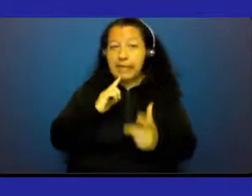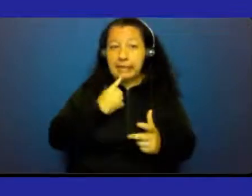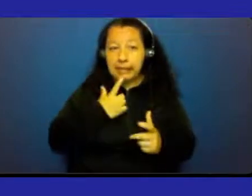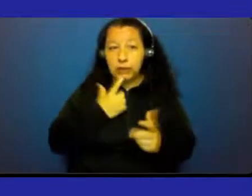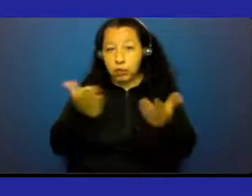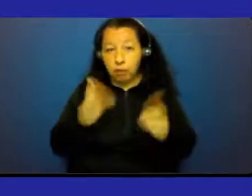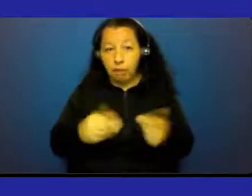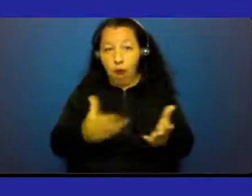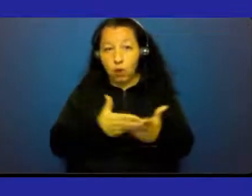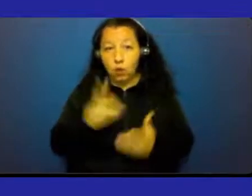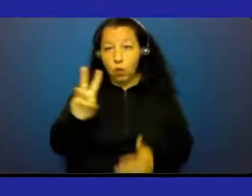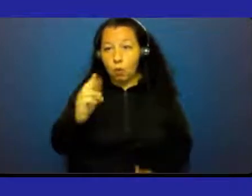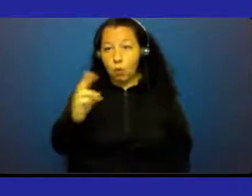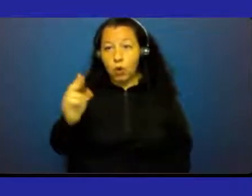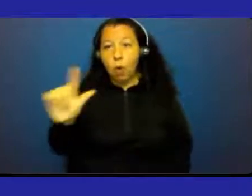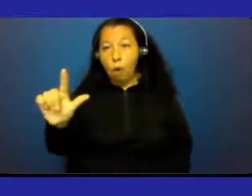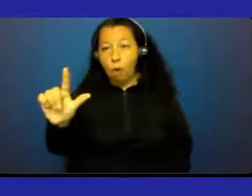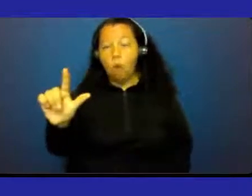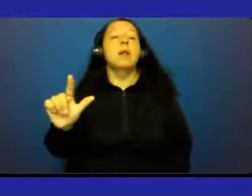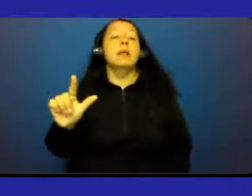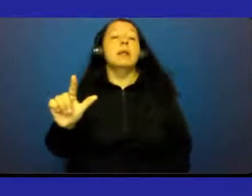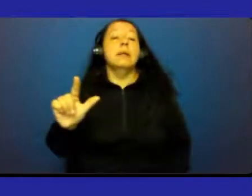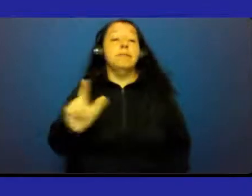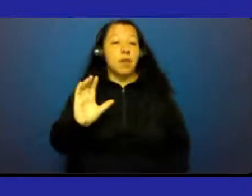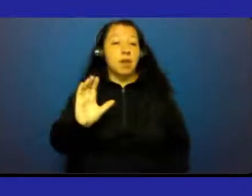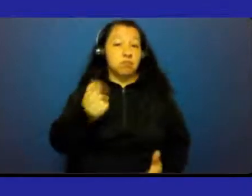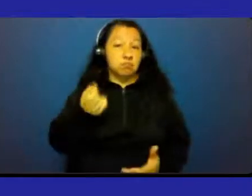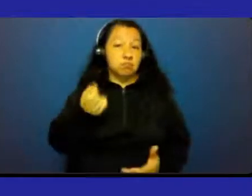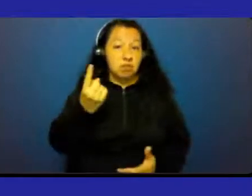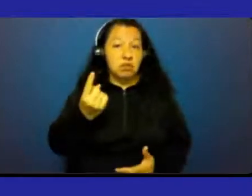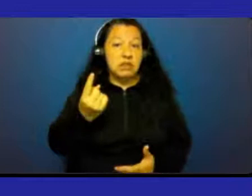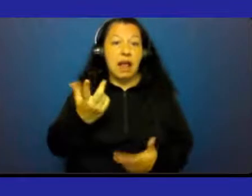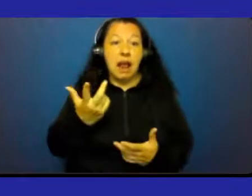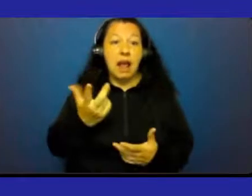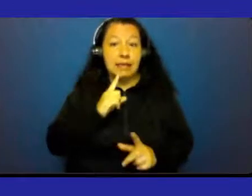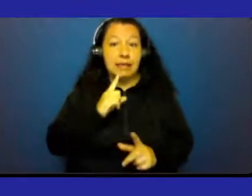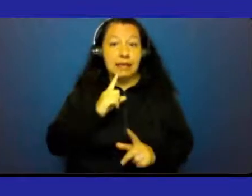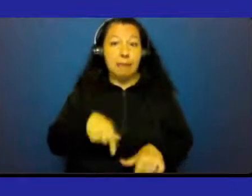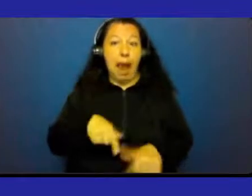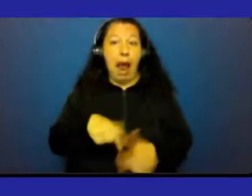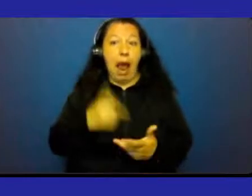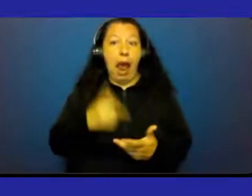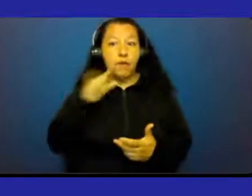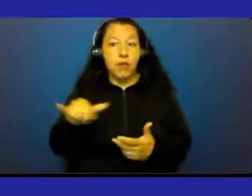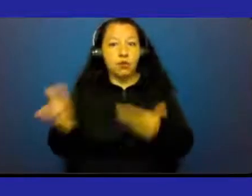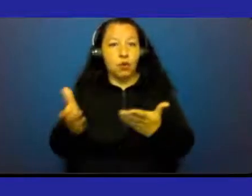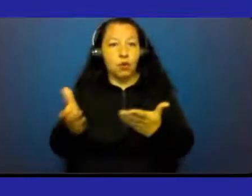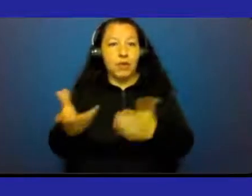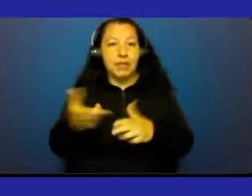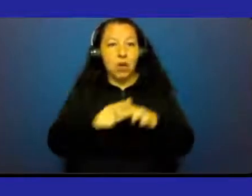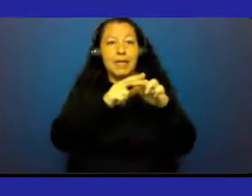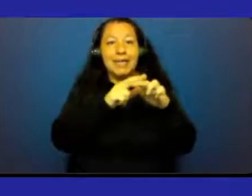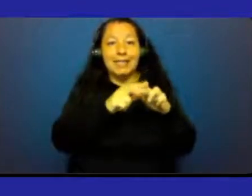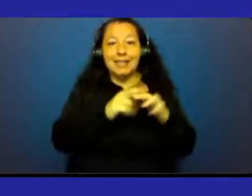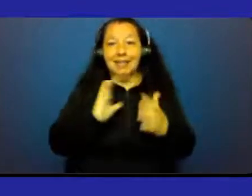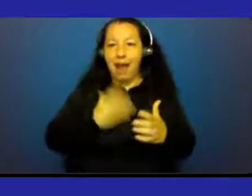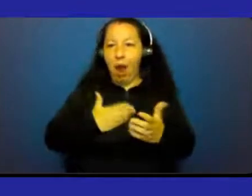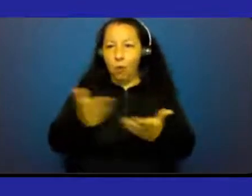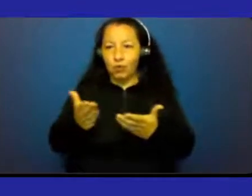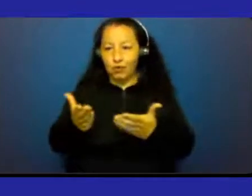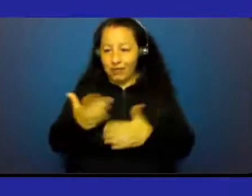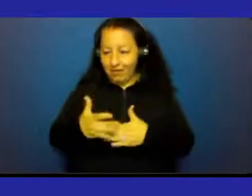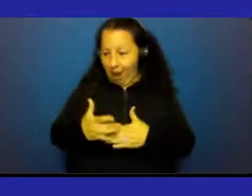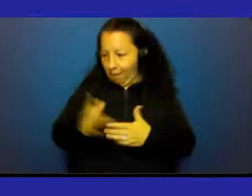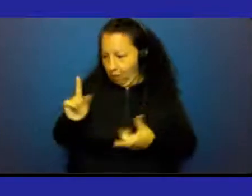Woodhull, and although the need continues to is increasing, the services are shrinking. We